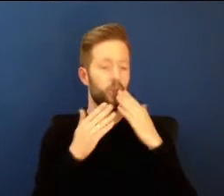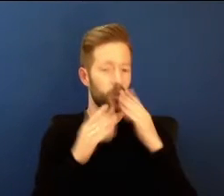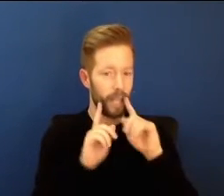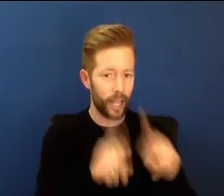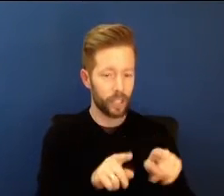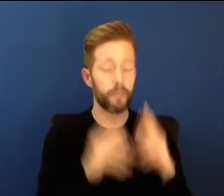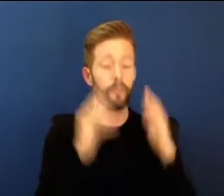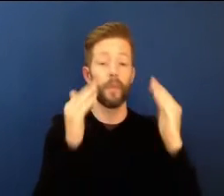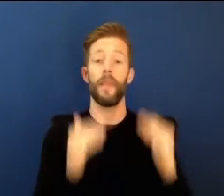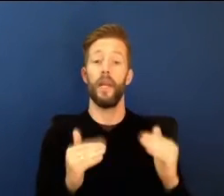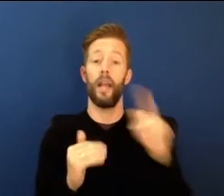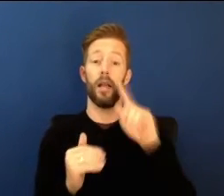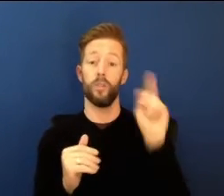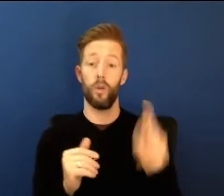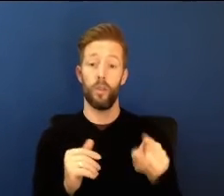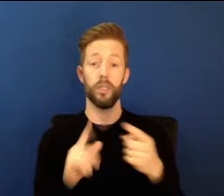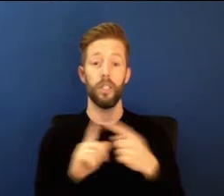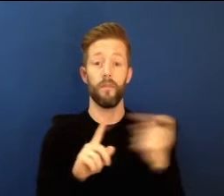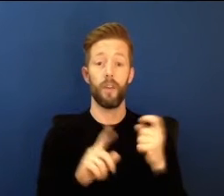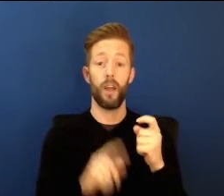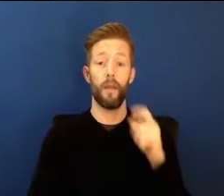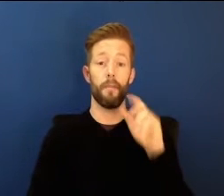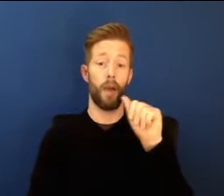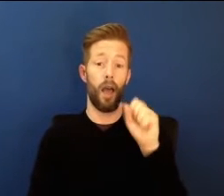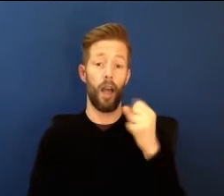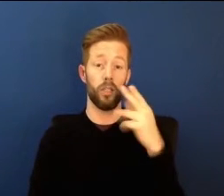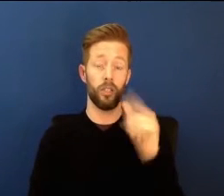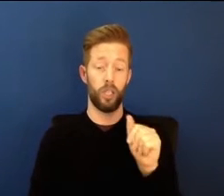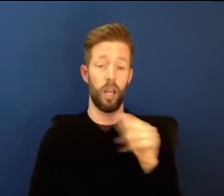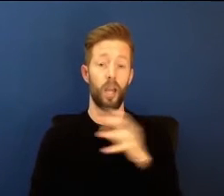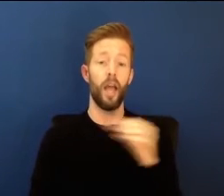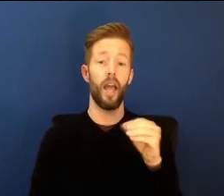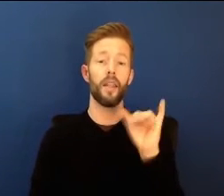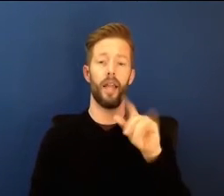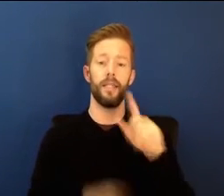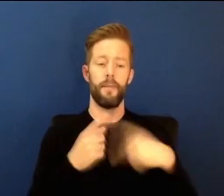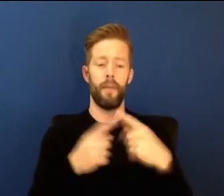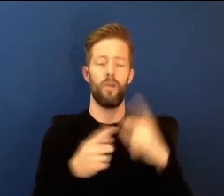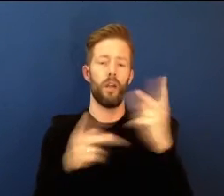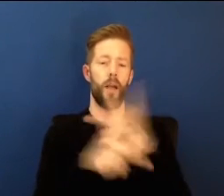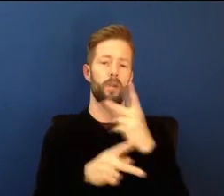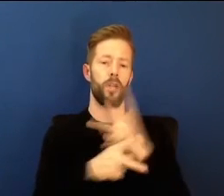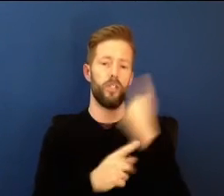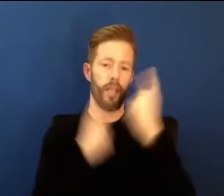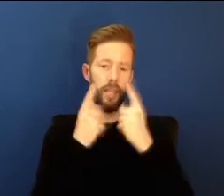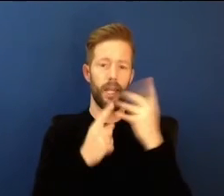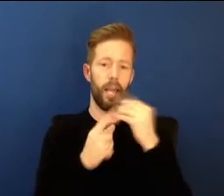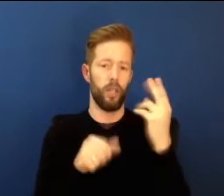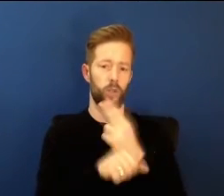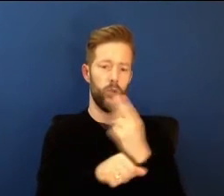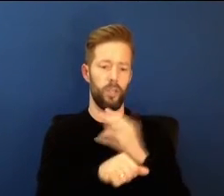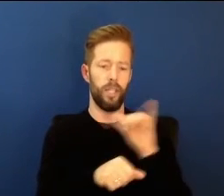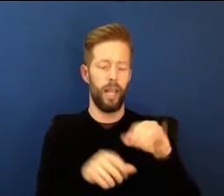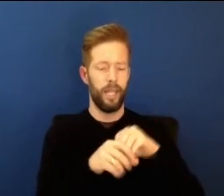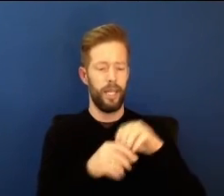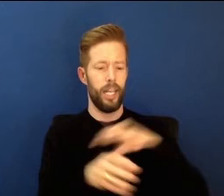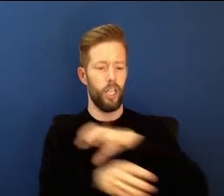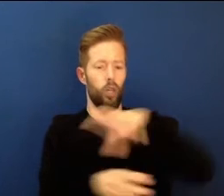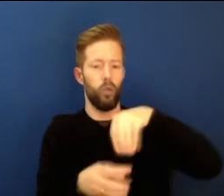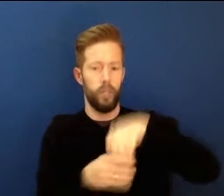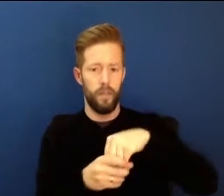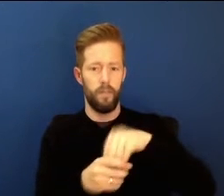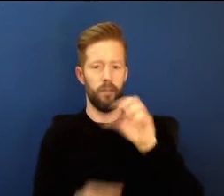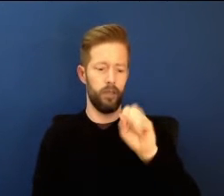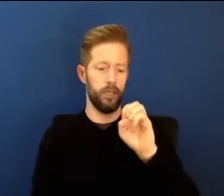Very good answer. Our next question comes from Asha, and it's about computational thinking and using it